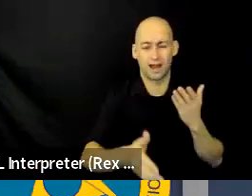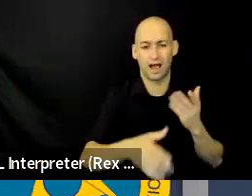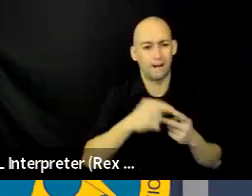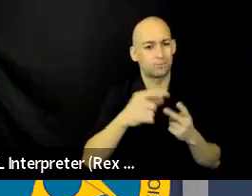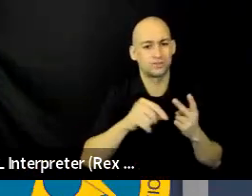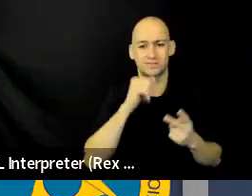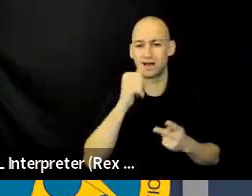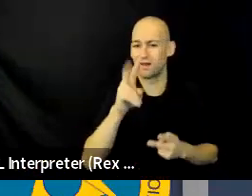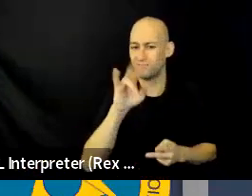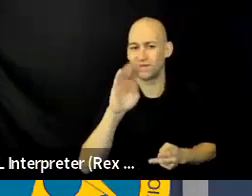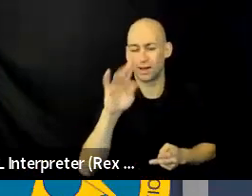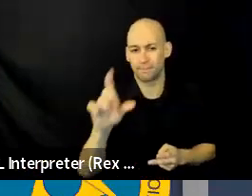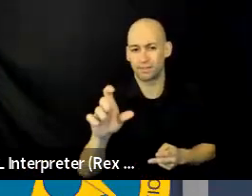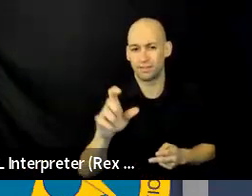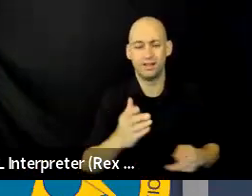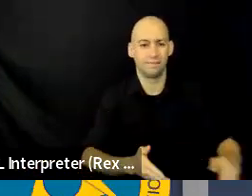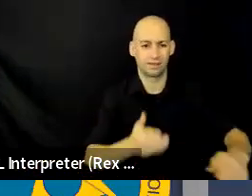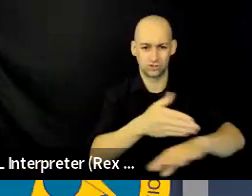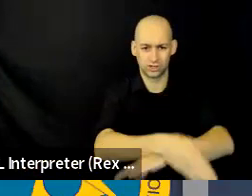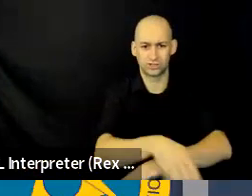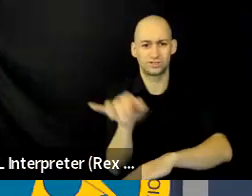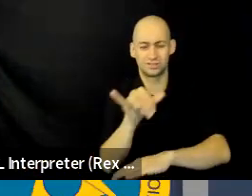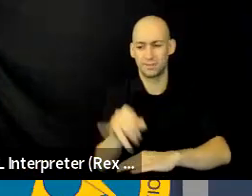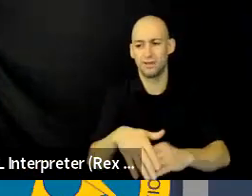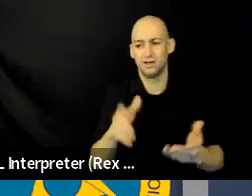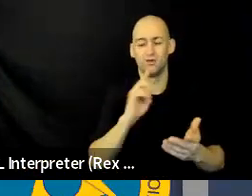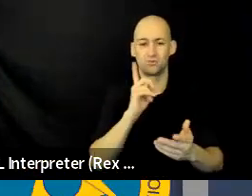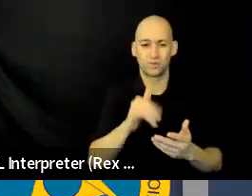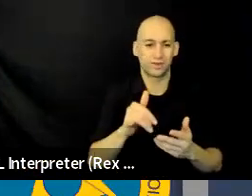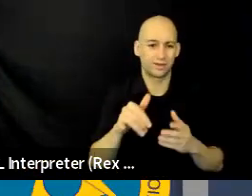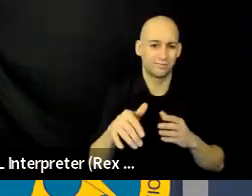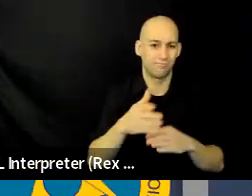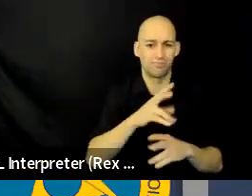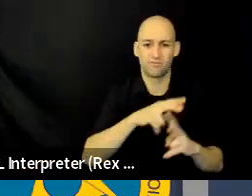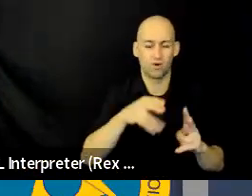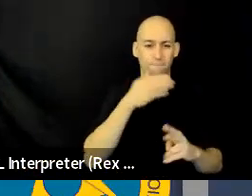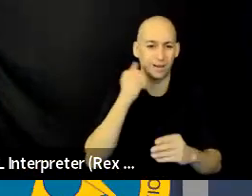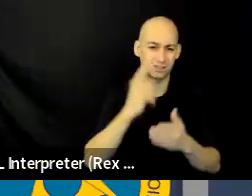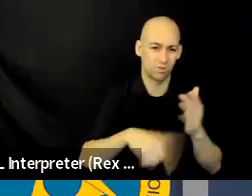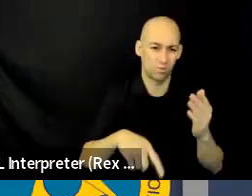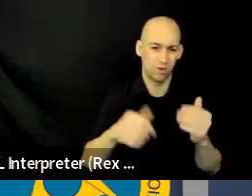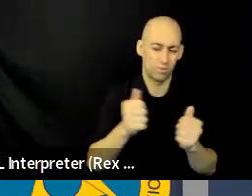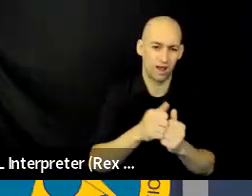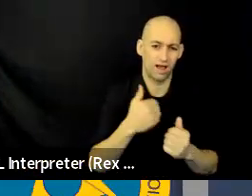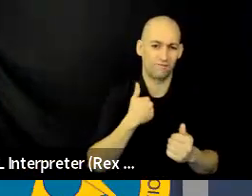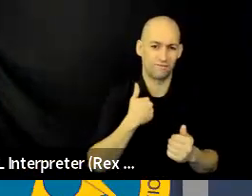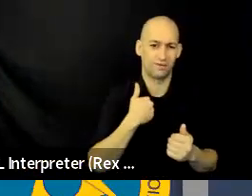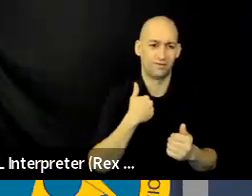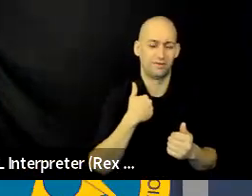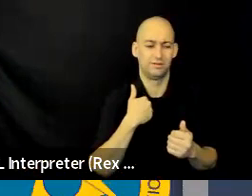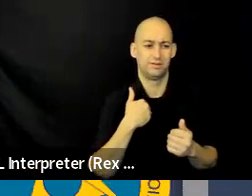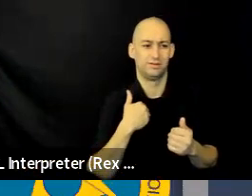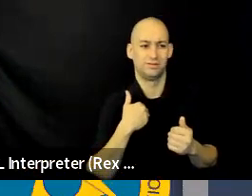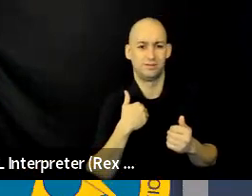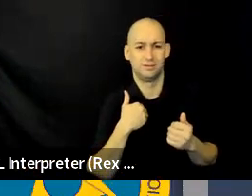viable, neither is the interchange. So we're really down to doing the very best with what we've got here. And again, our